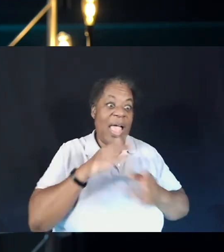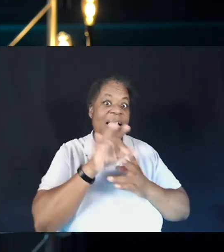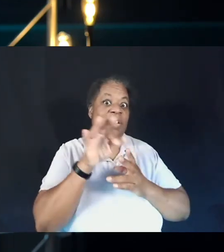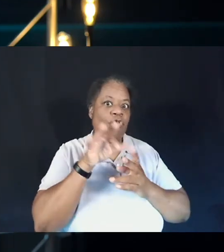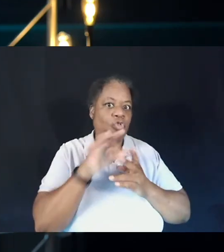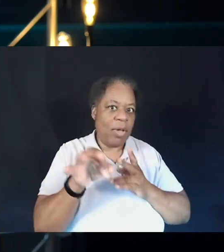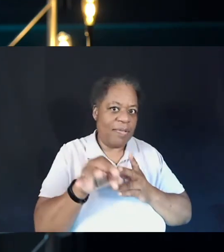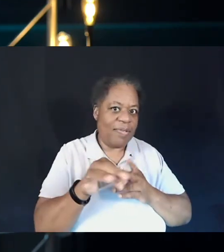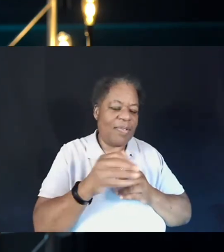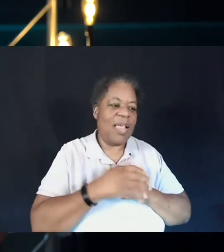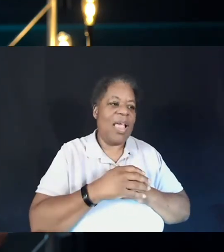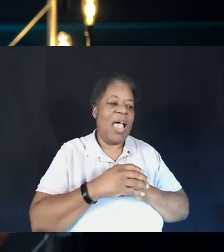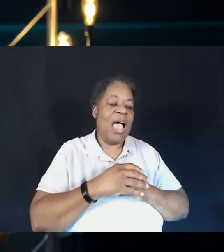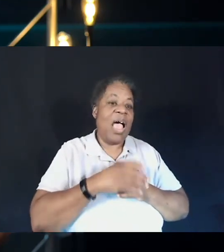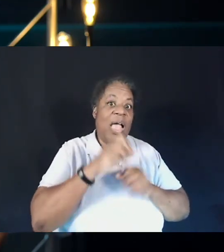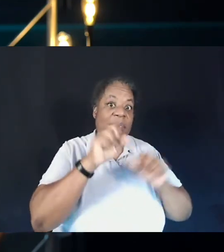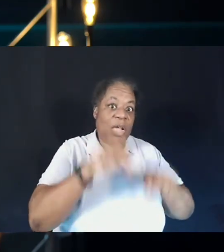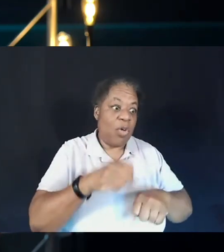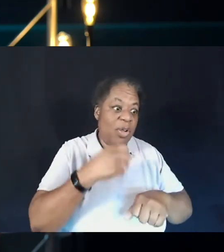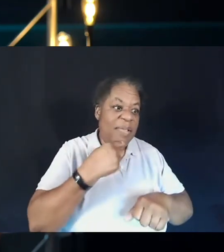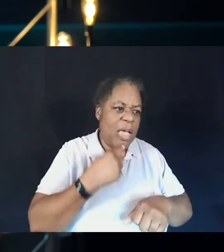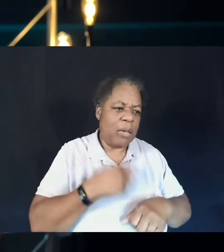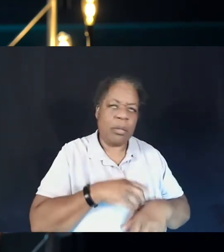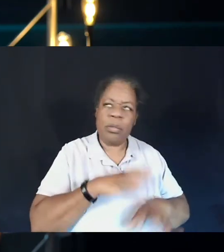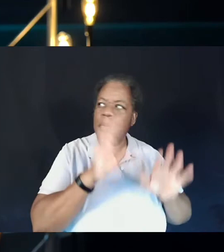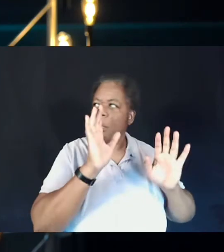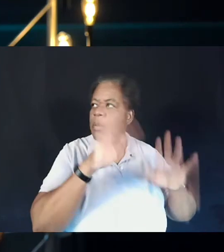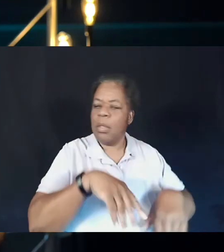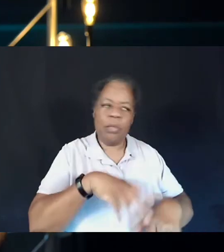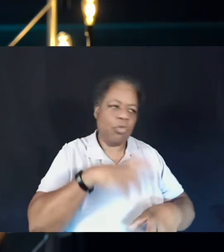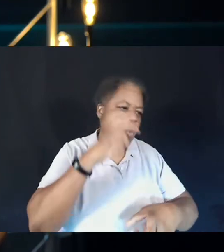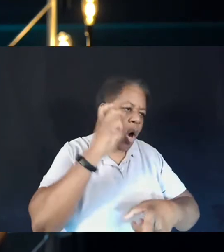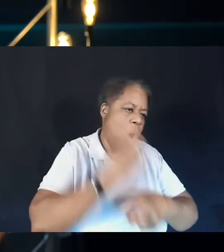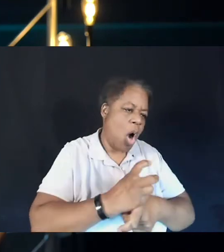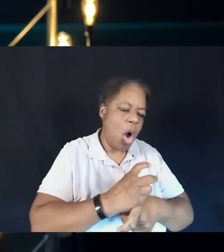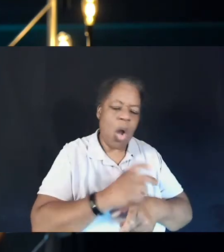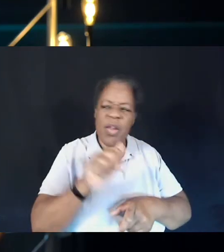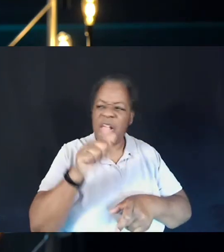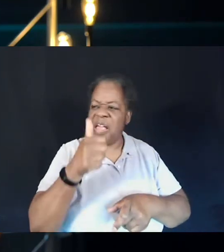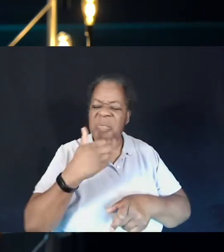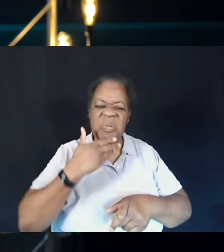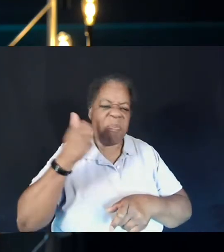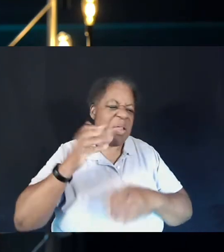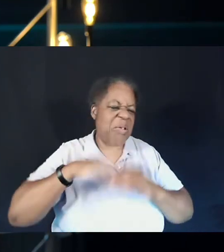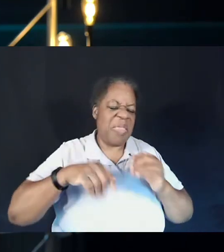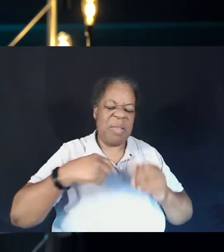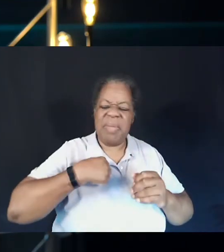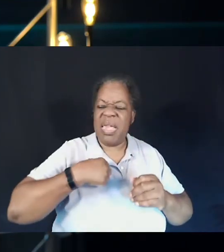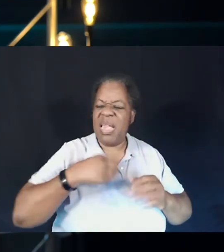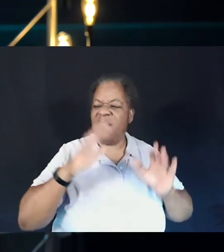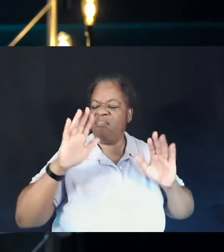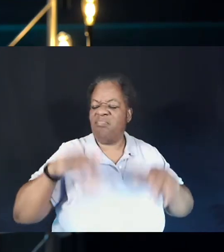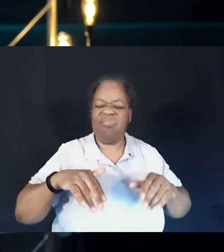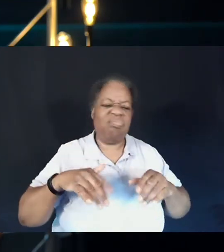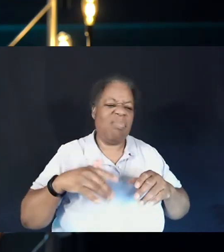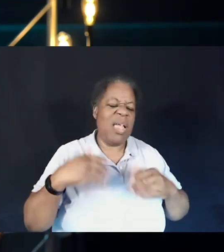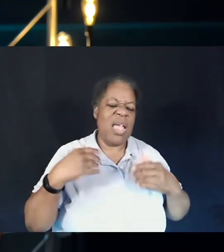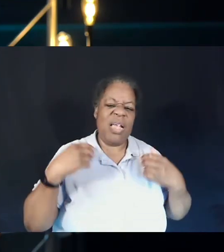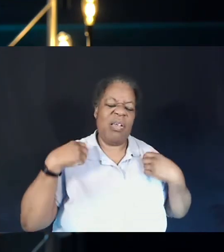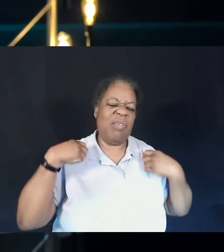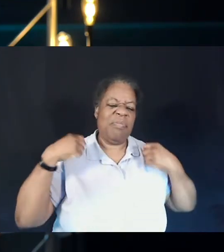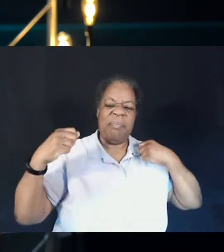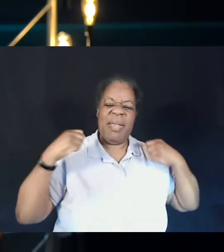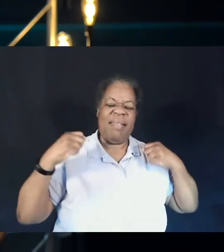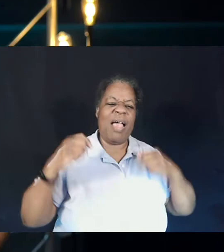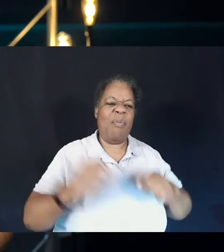too difficult. I'd never reached the lofty heights of my teammates, and I could have, hung up my towel. I don't know how to phrase